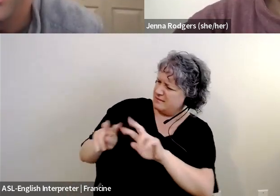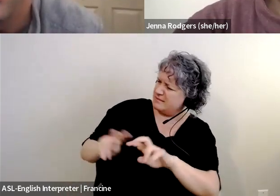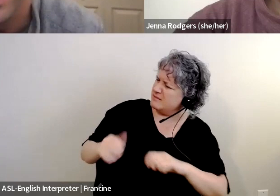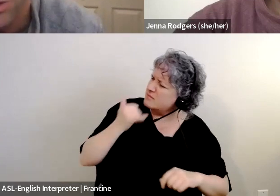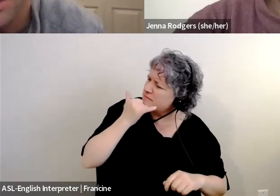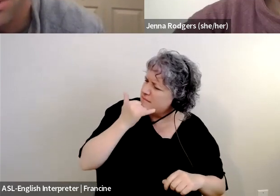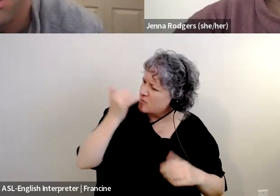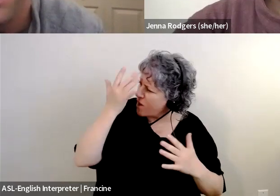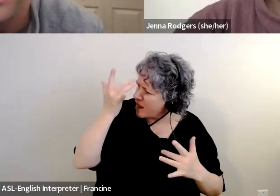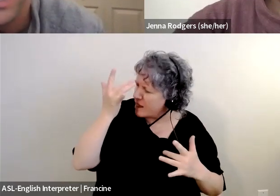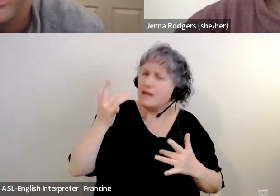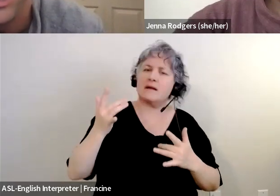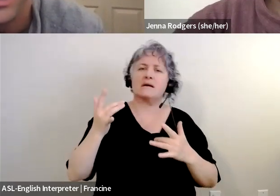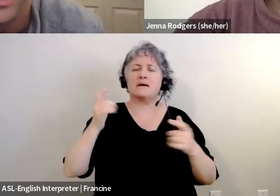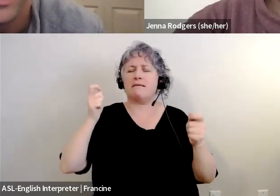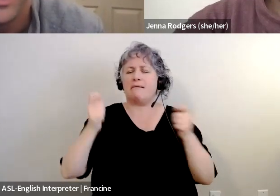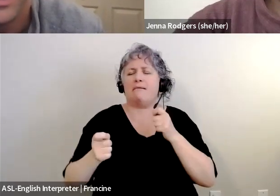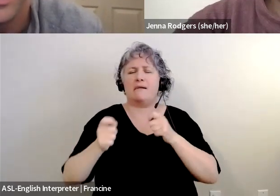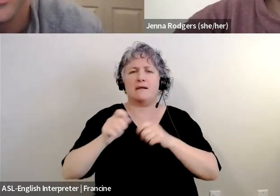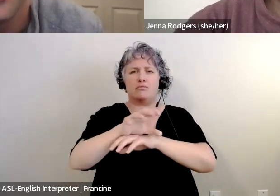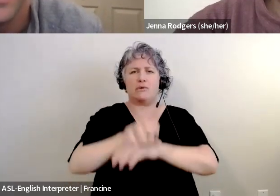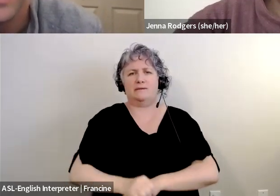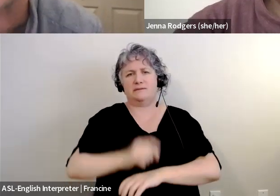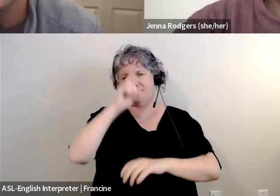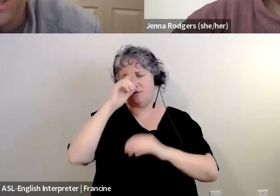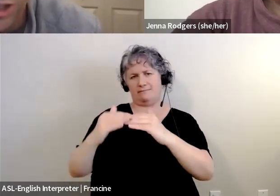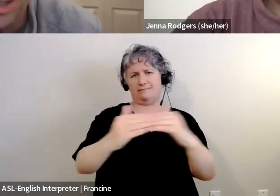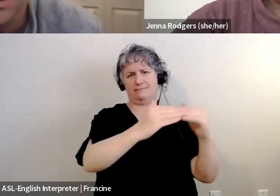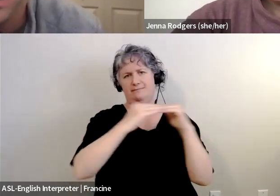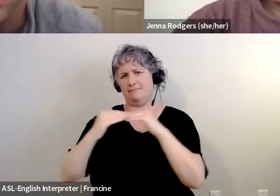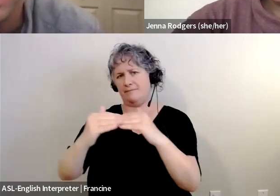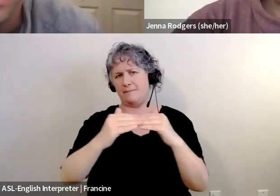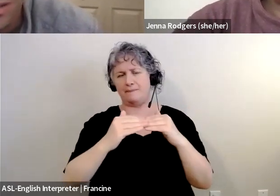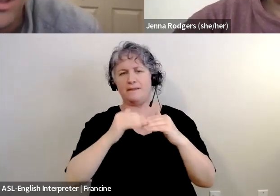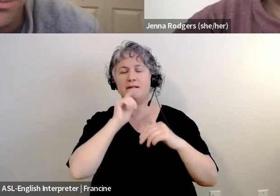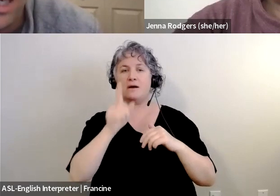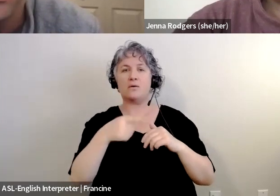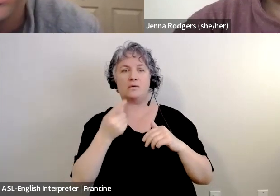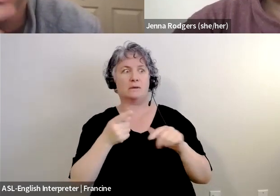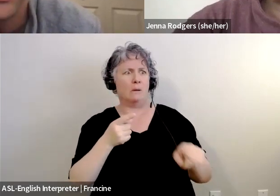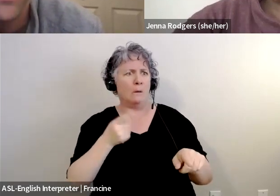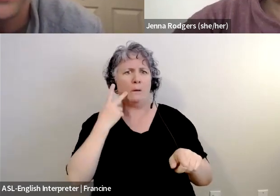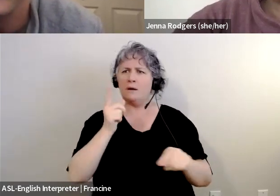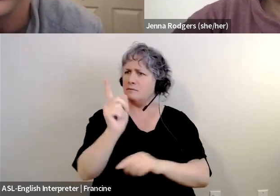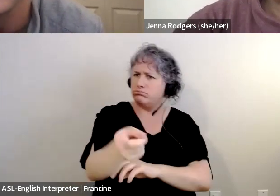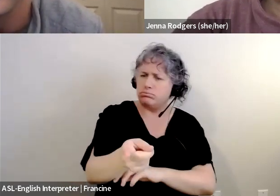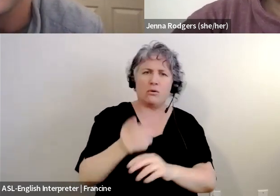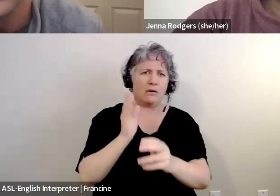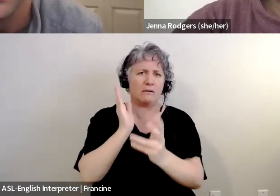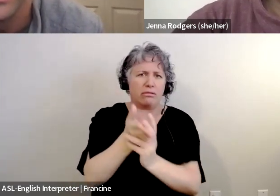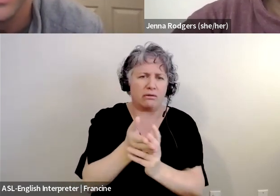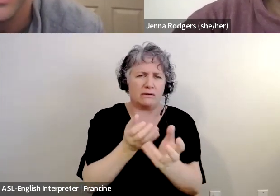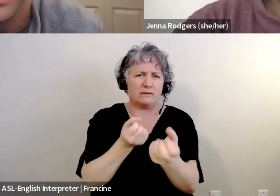on a more equitable foundation. As opposed to just jumping in and treating symptoms, how do we start to shift that whole